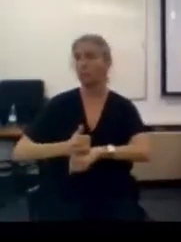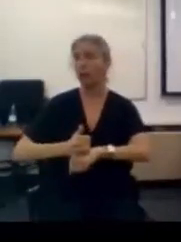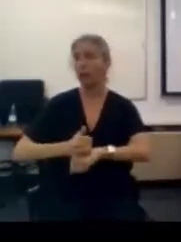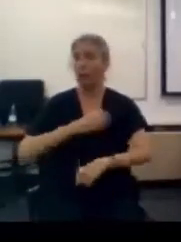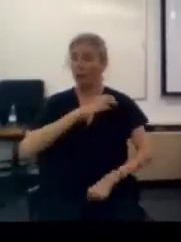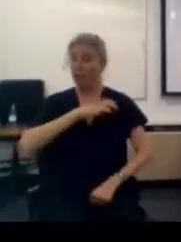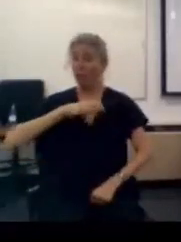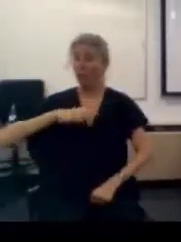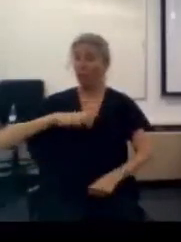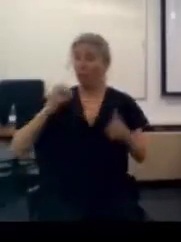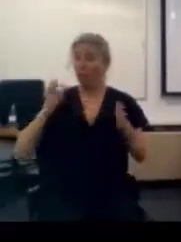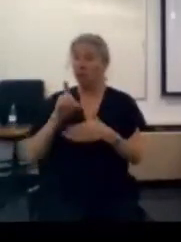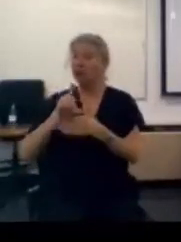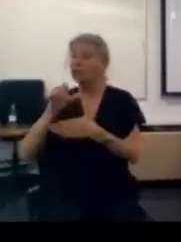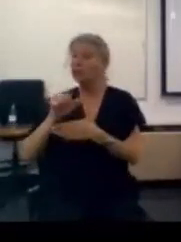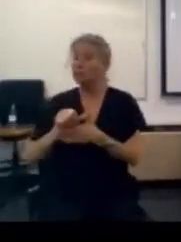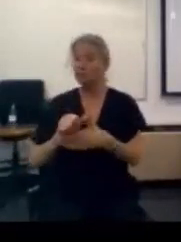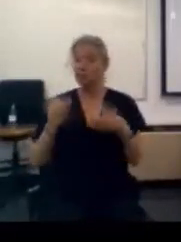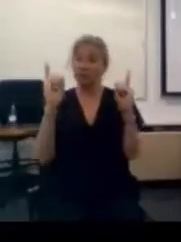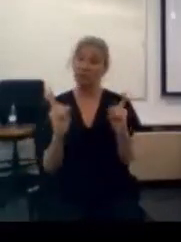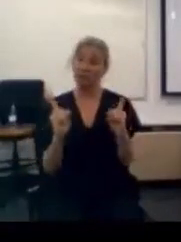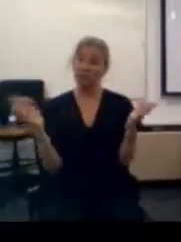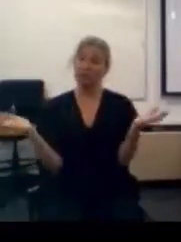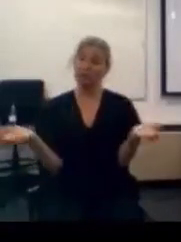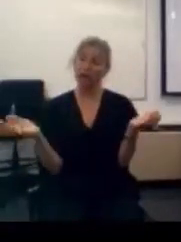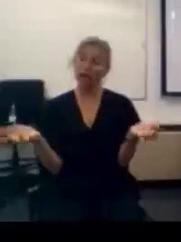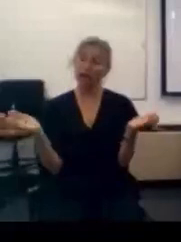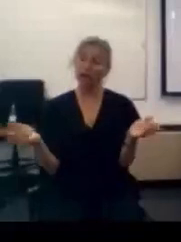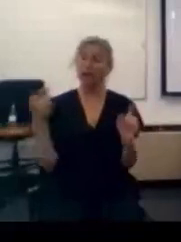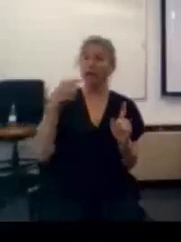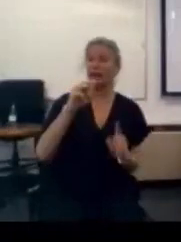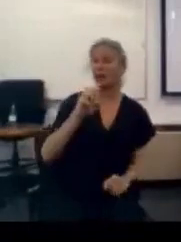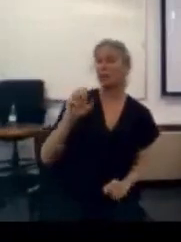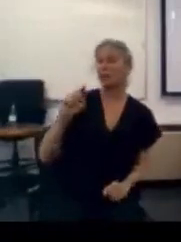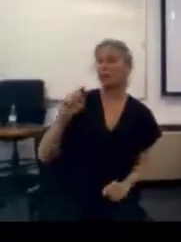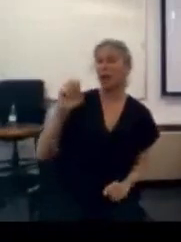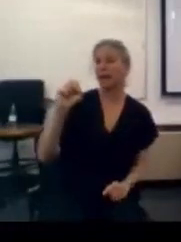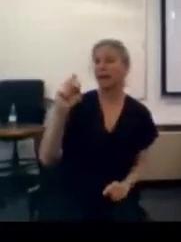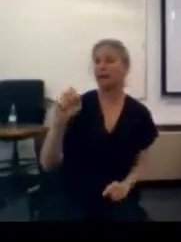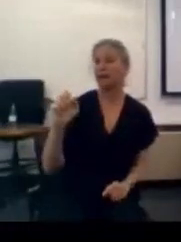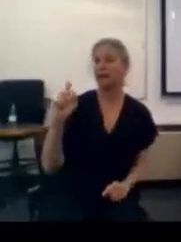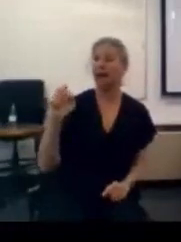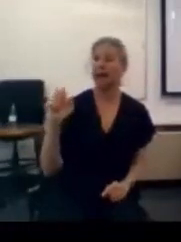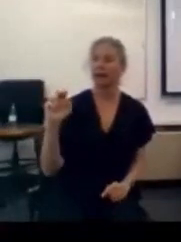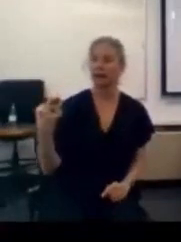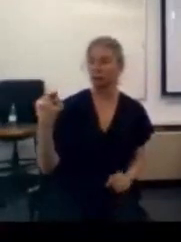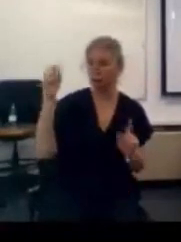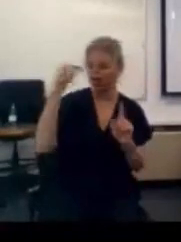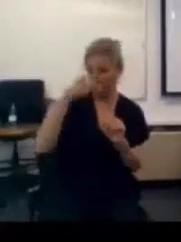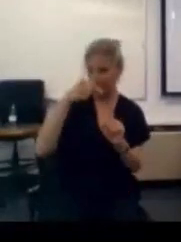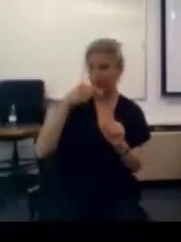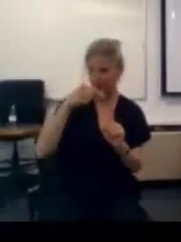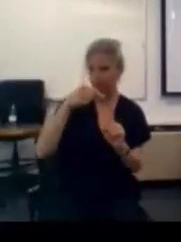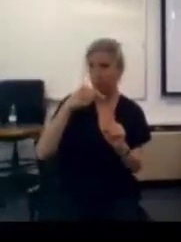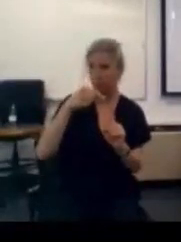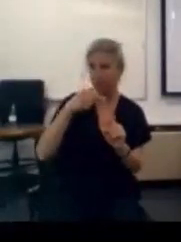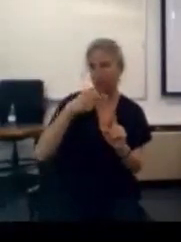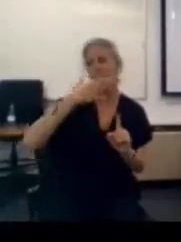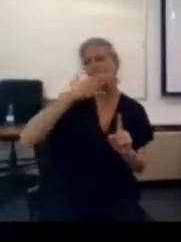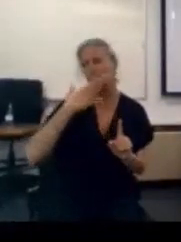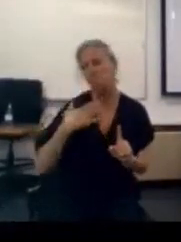law enforcement. Now, our Commissioner for Disabilities one day, we were chatting. His name was Matt Saplin, if any of you ever worked with